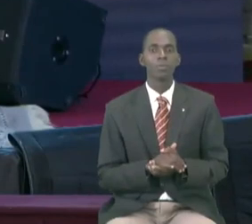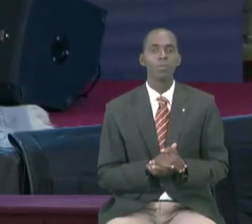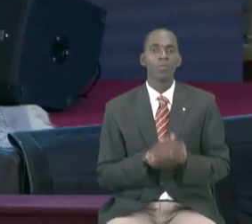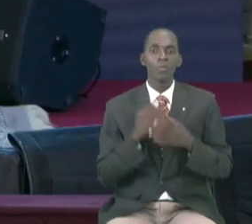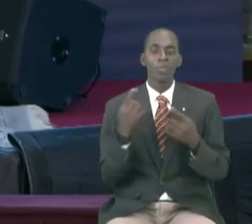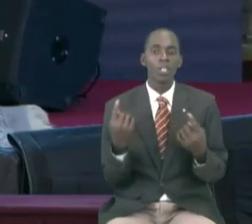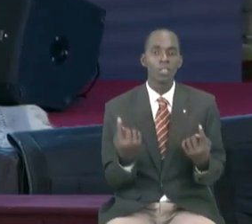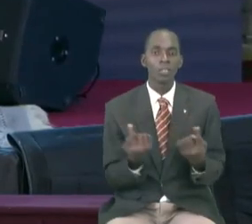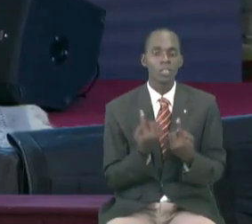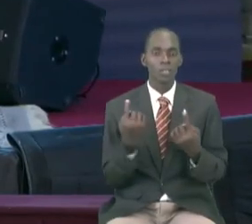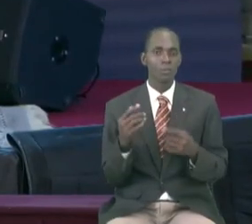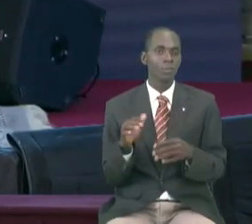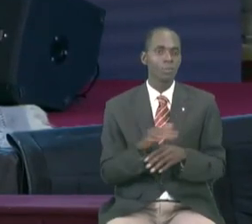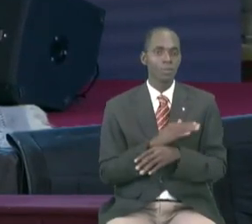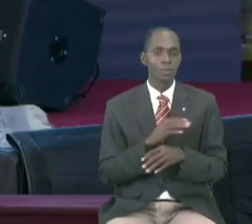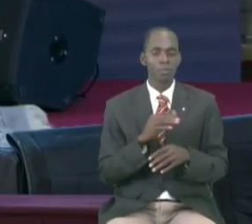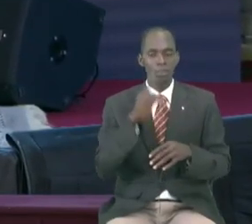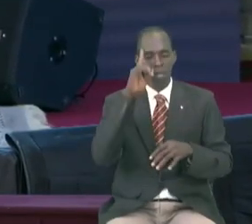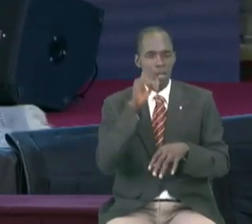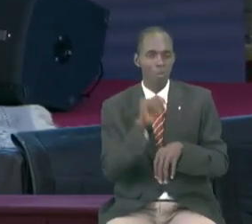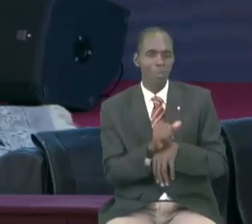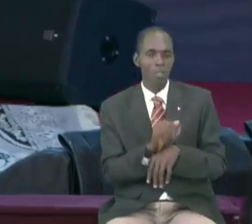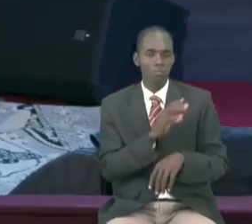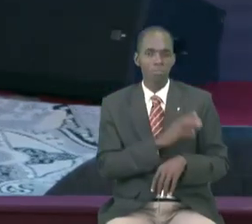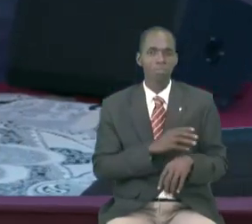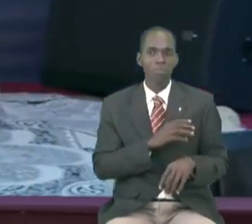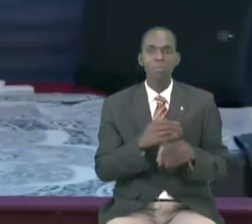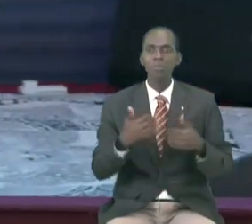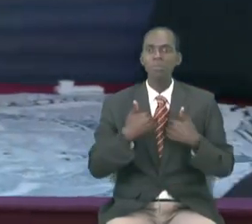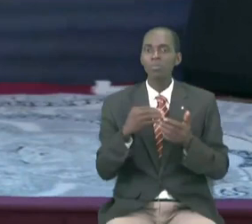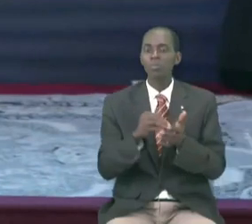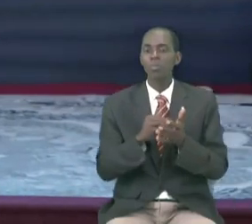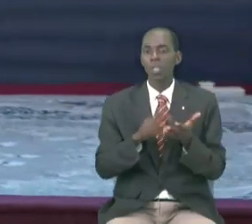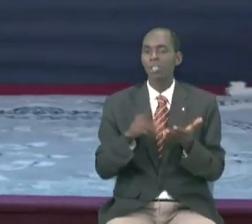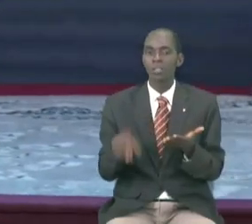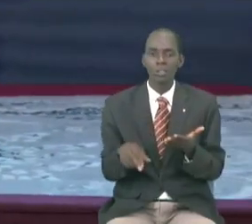behavior has its consequence. Rebellion